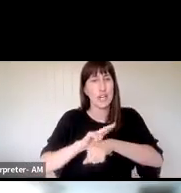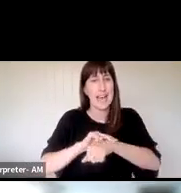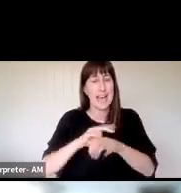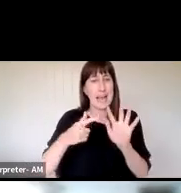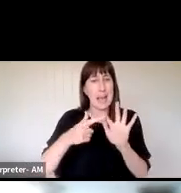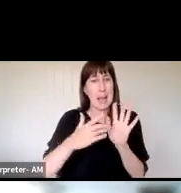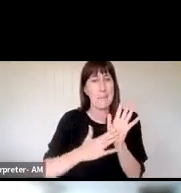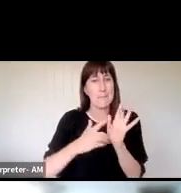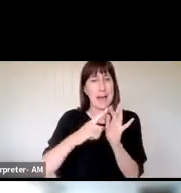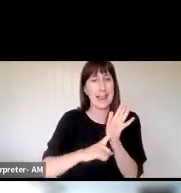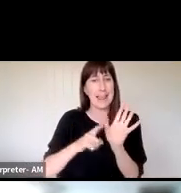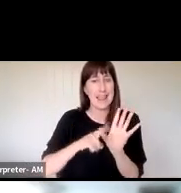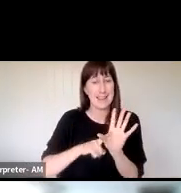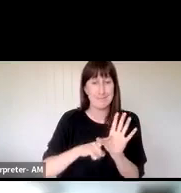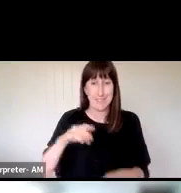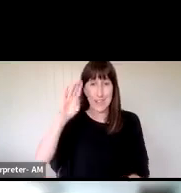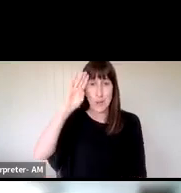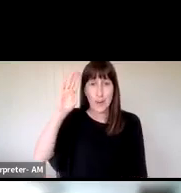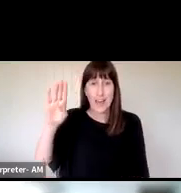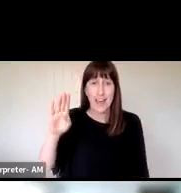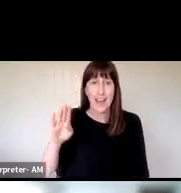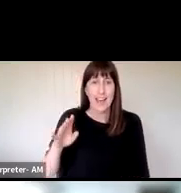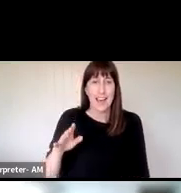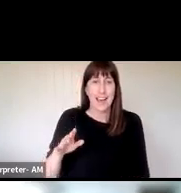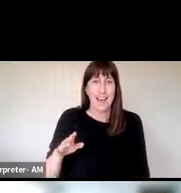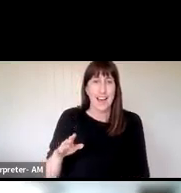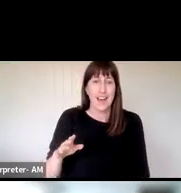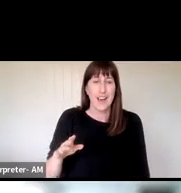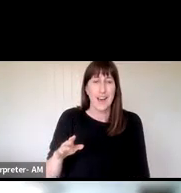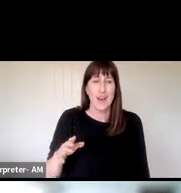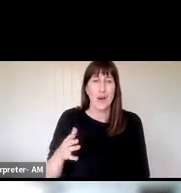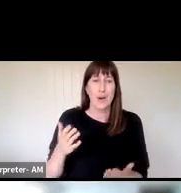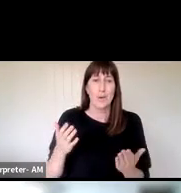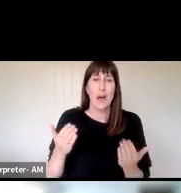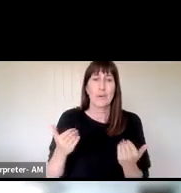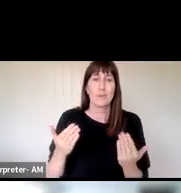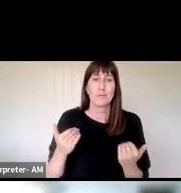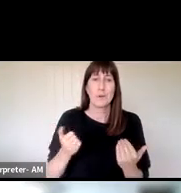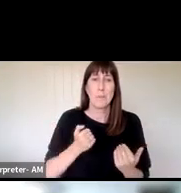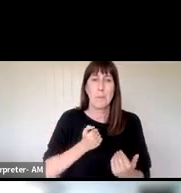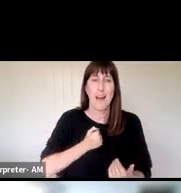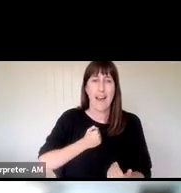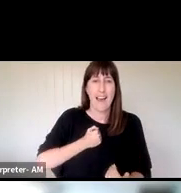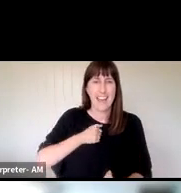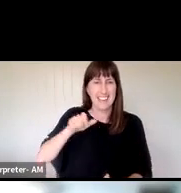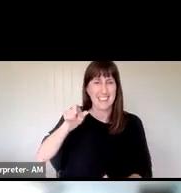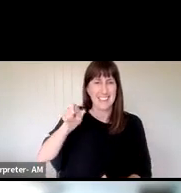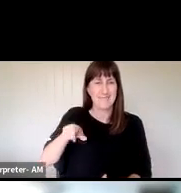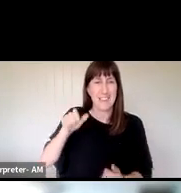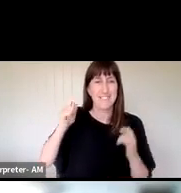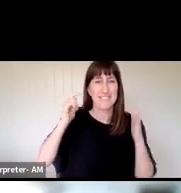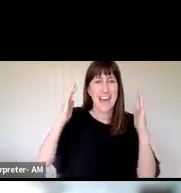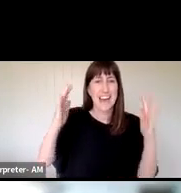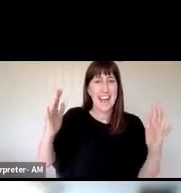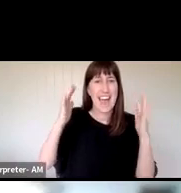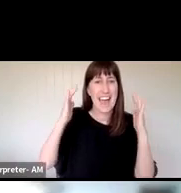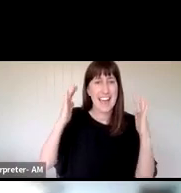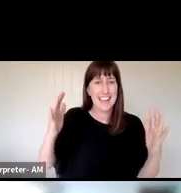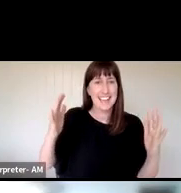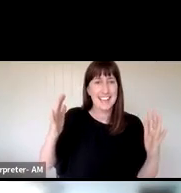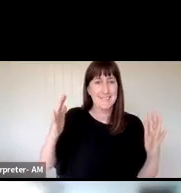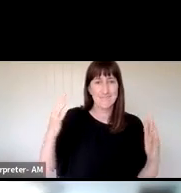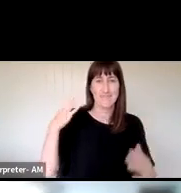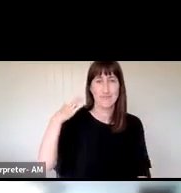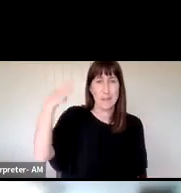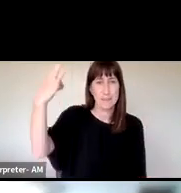and a special welcome to my constituent, of whom Whangarei is very proud, Kim Robinson.